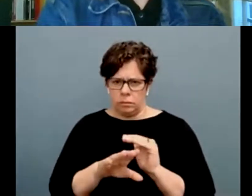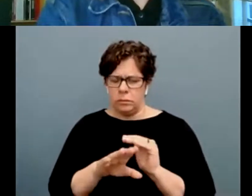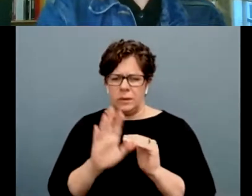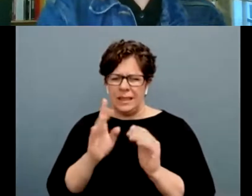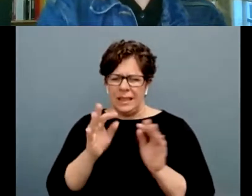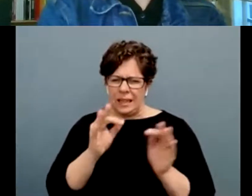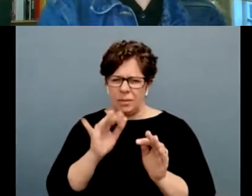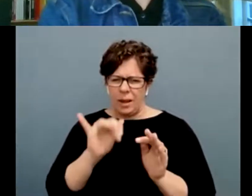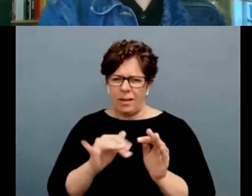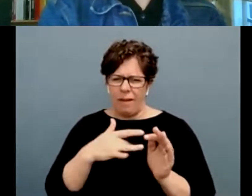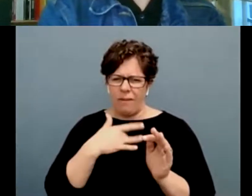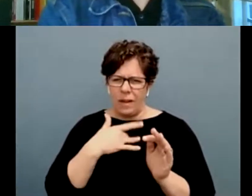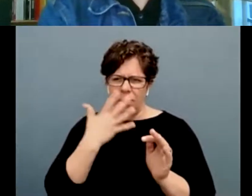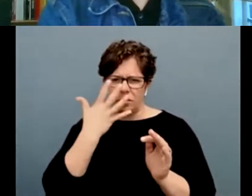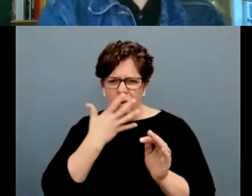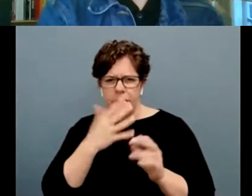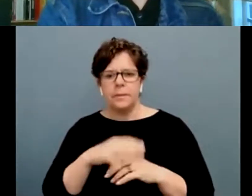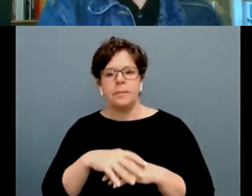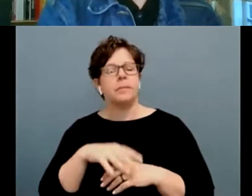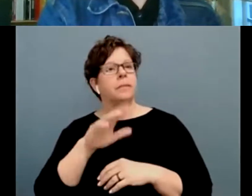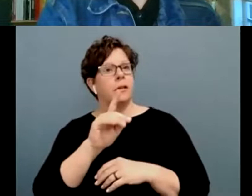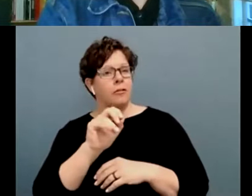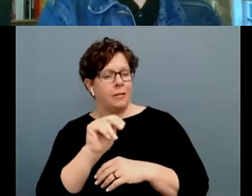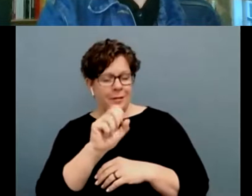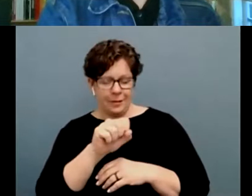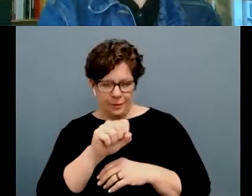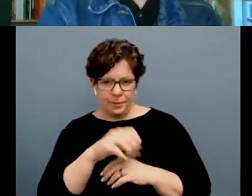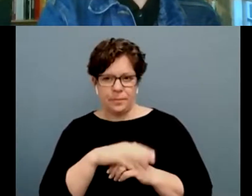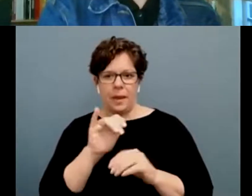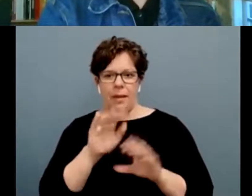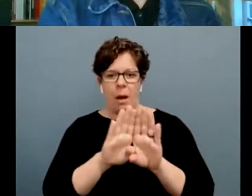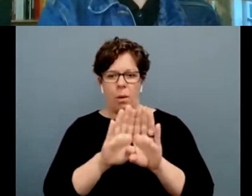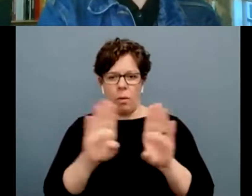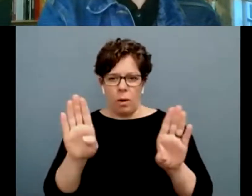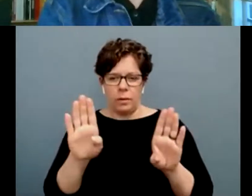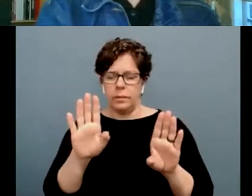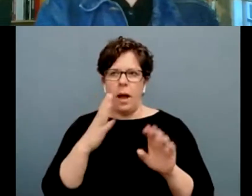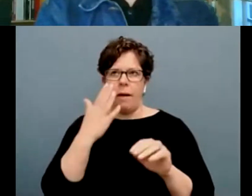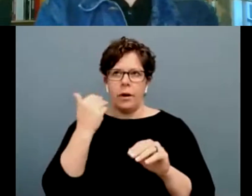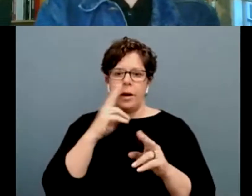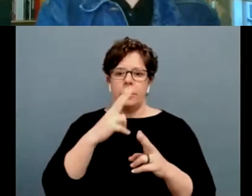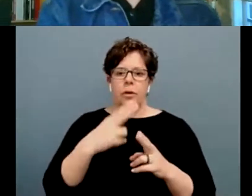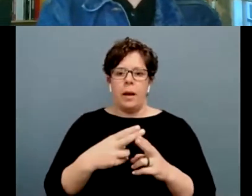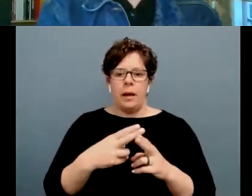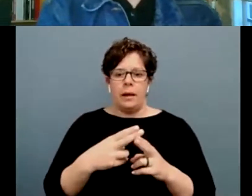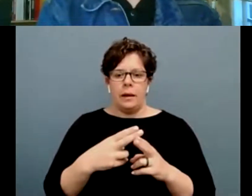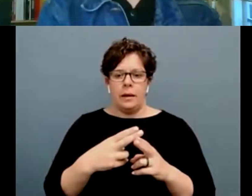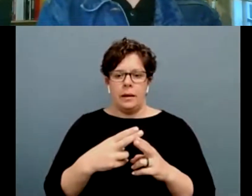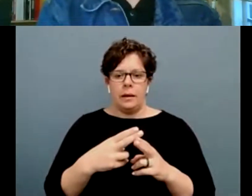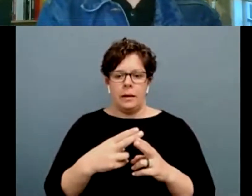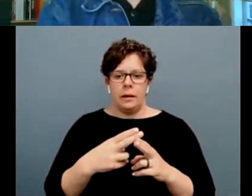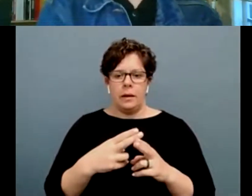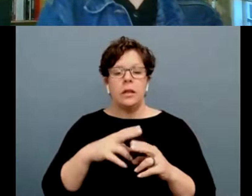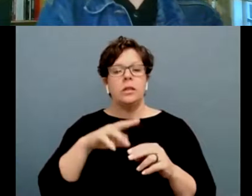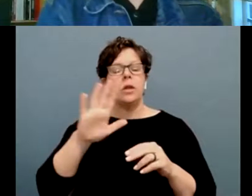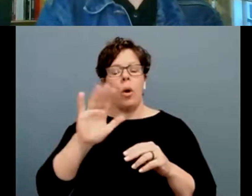that looks like and feels like. Yes, so that wall was actually, I failed to mention, it was discovered behind a wall of sheetrock.